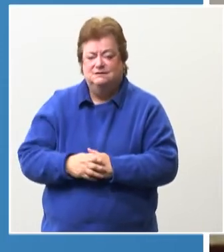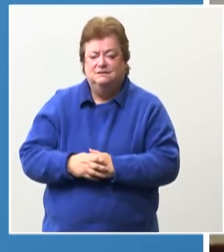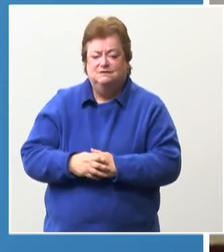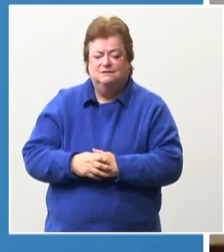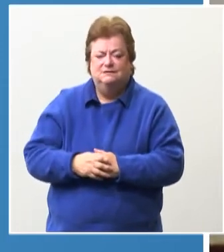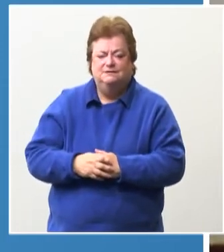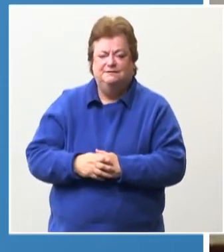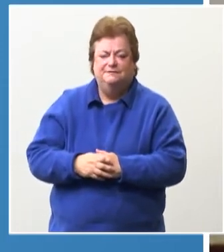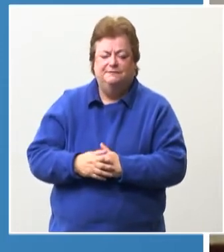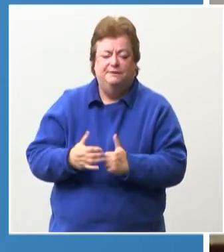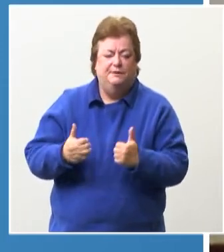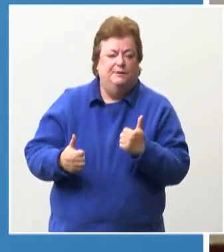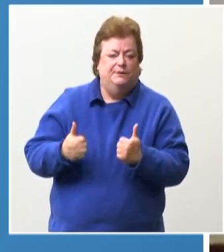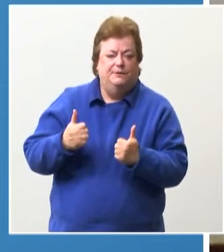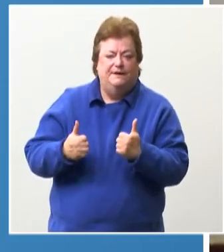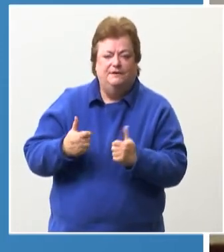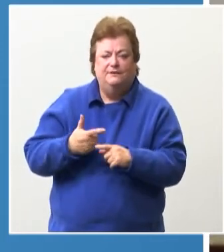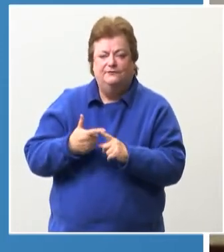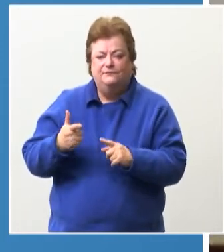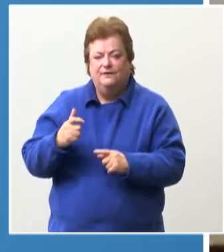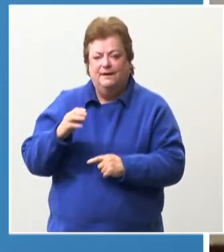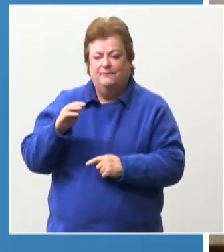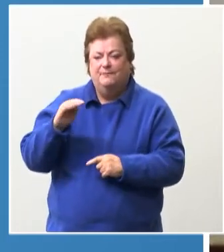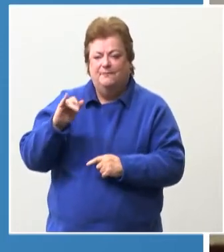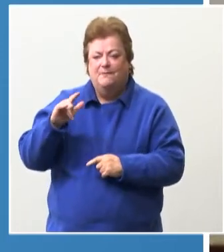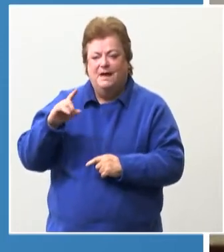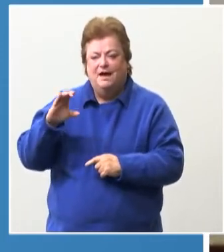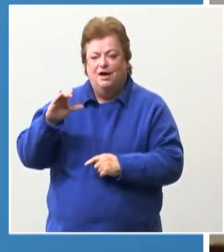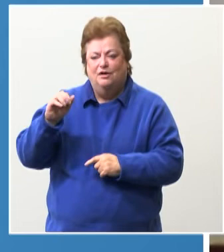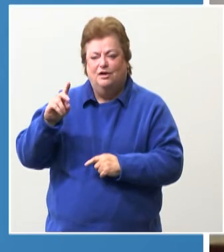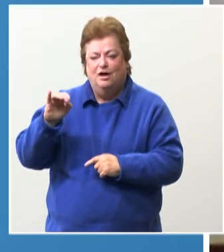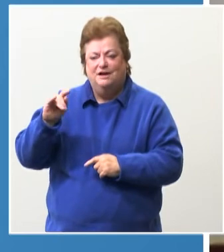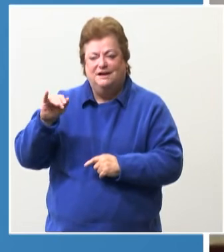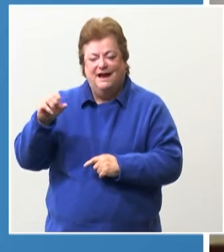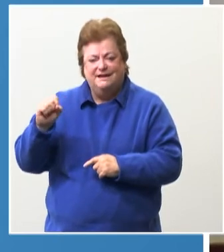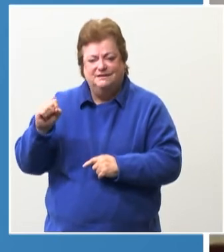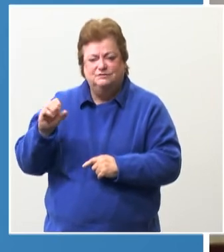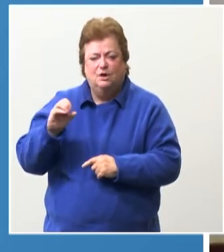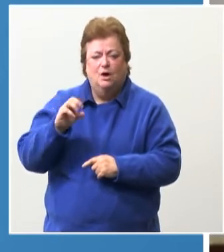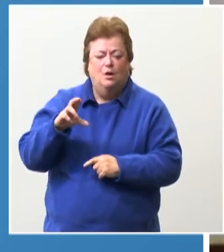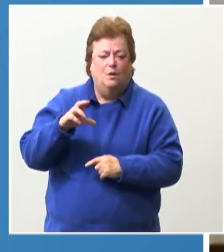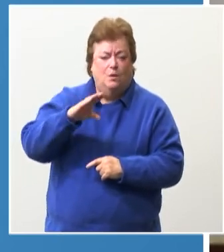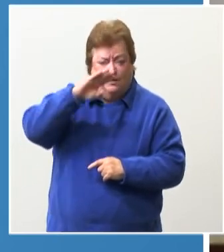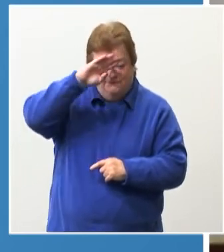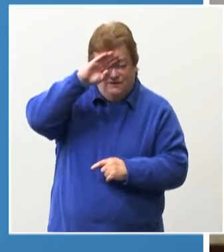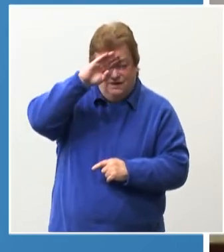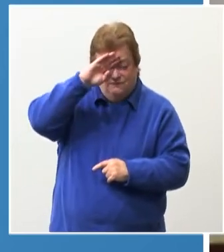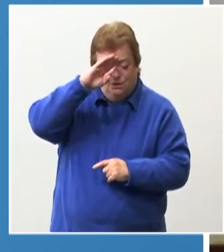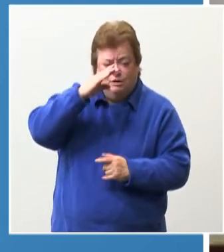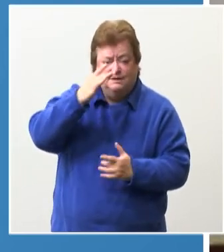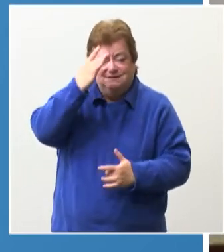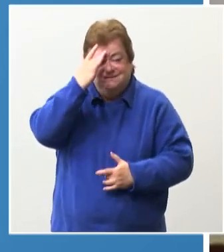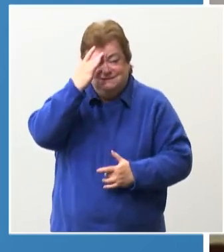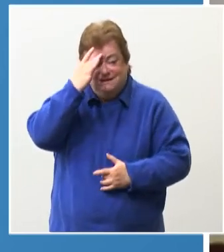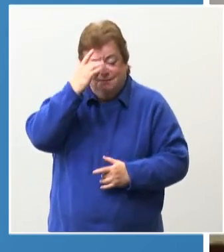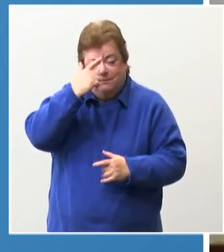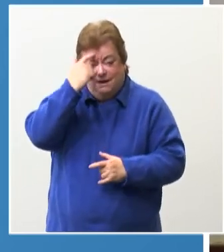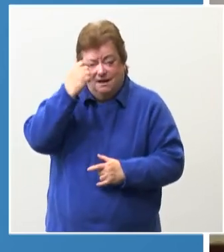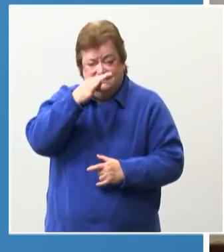Whether it's from the myocarditis questions or getting a fever, getting sick from the